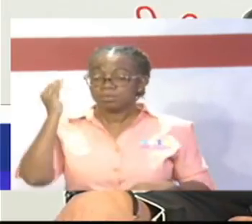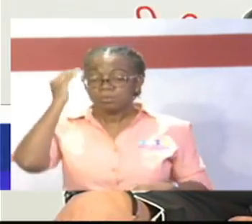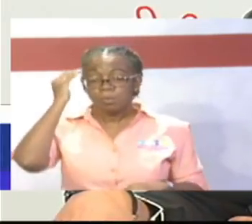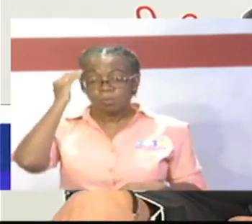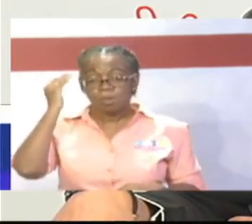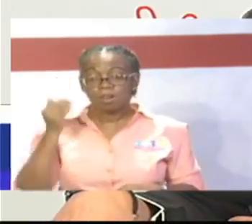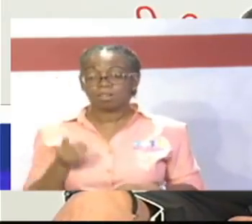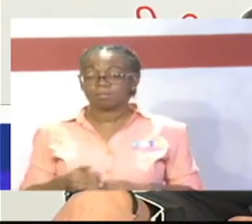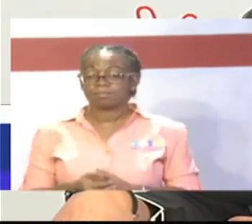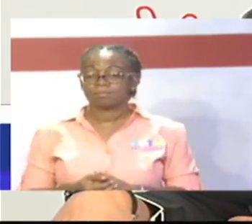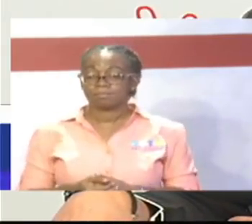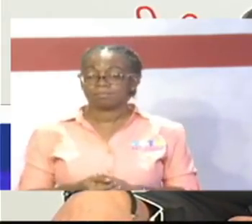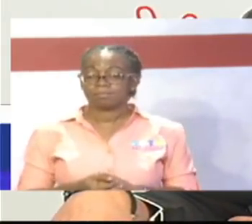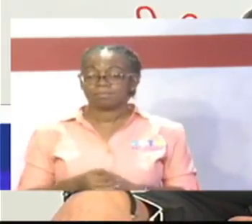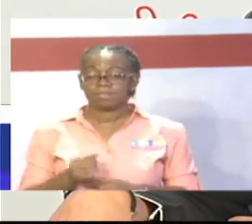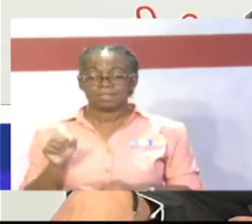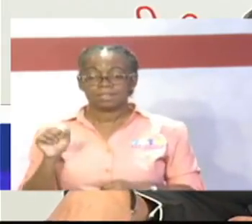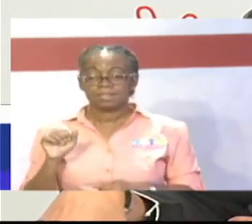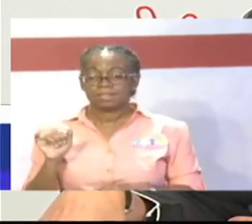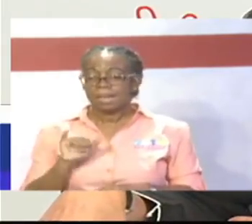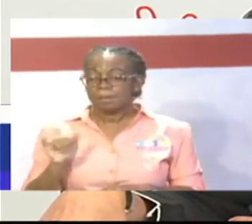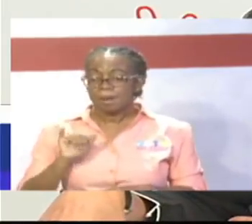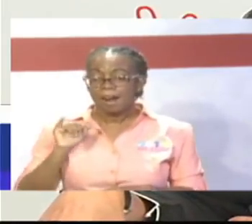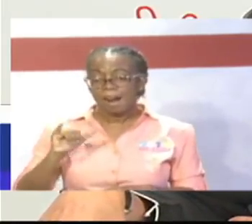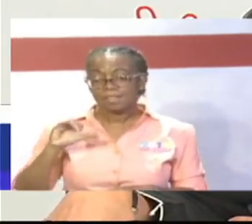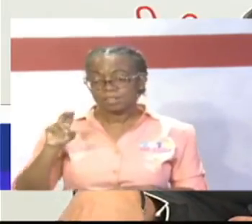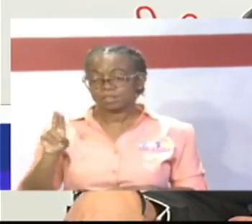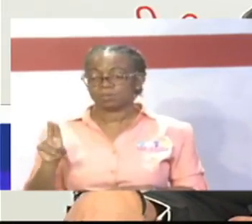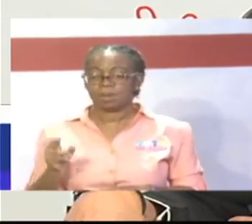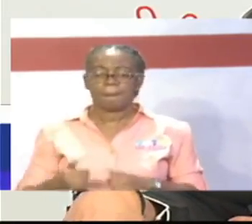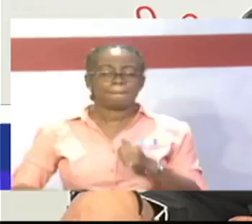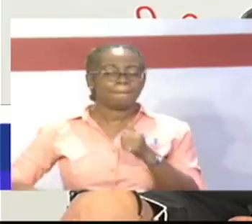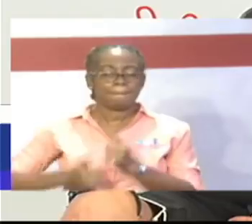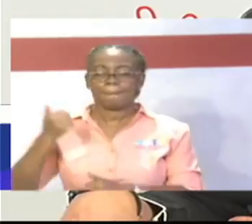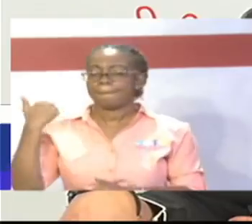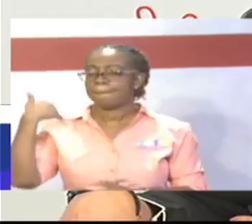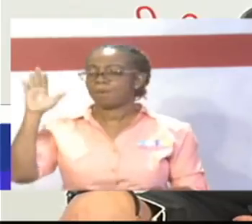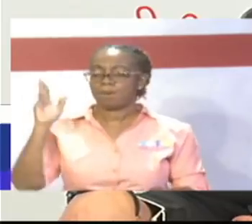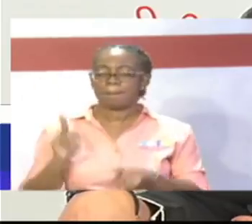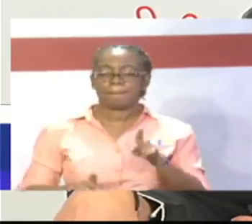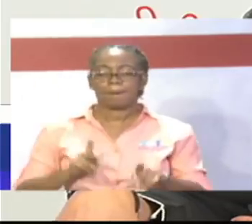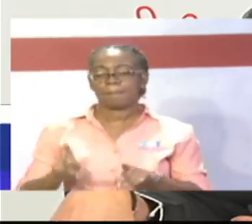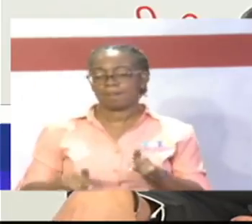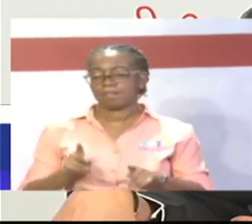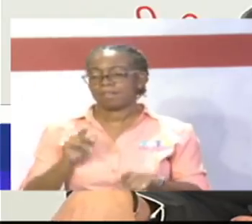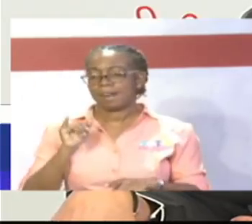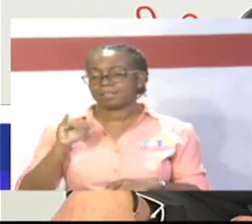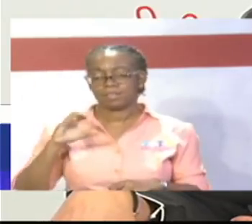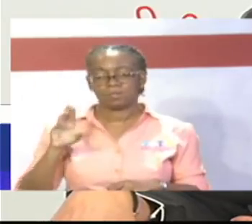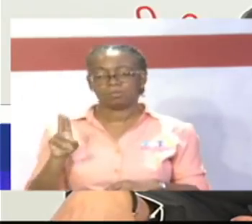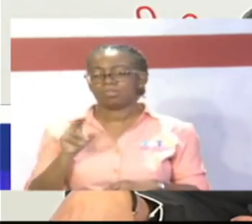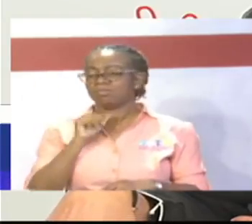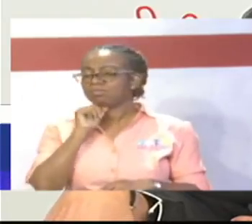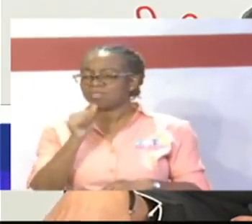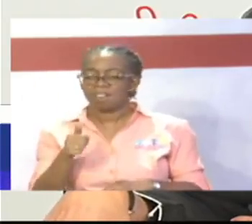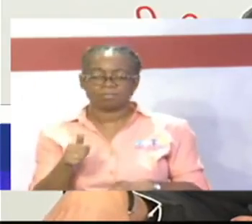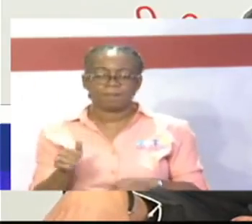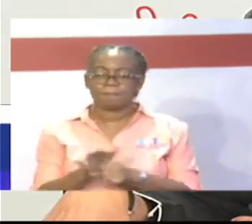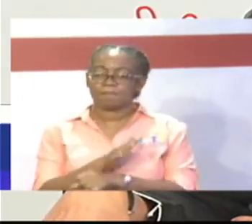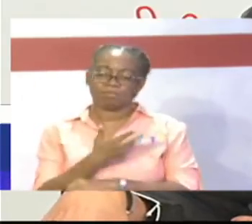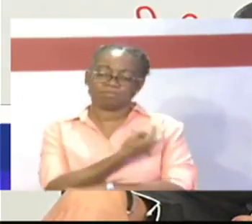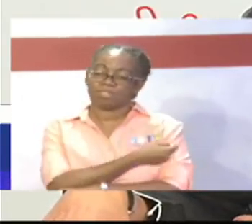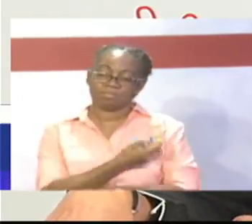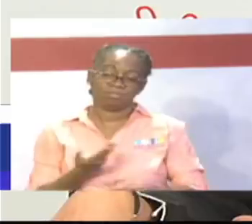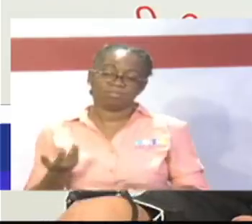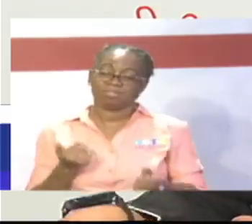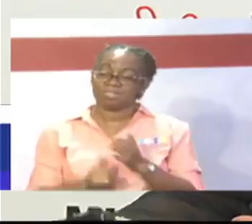ICU admissions in the accident and emergency, the vast majority of persons in our ICU are not fully vaccinated. This